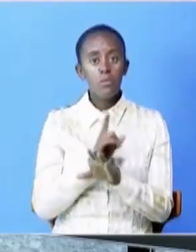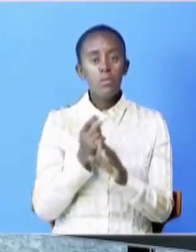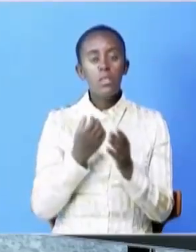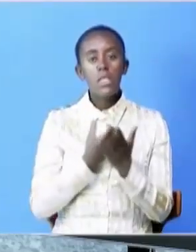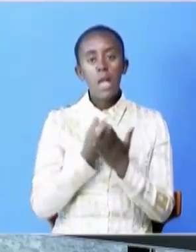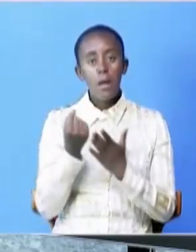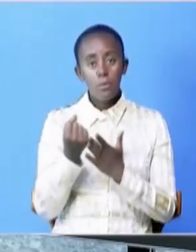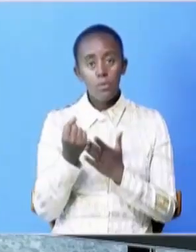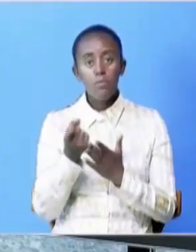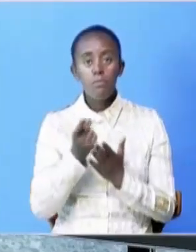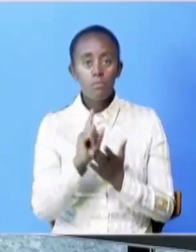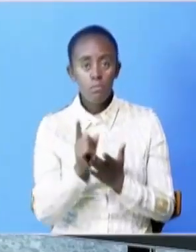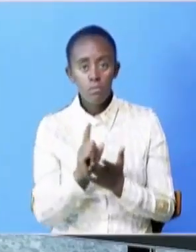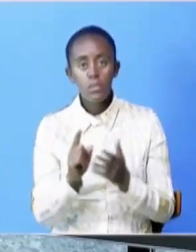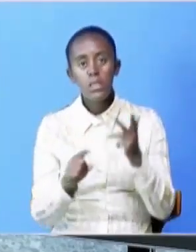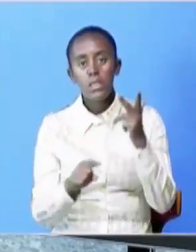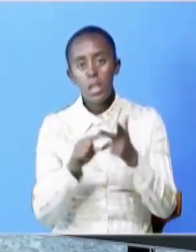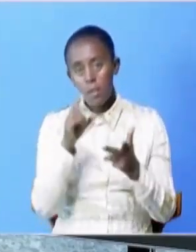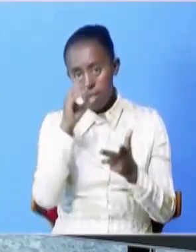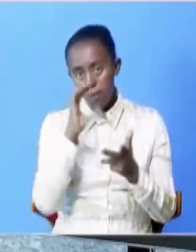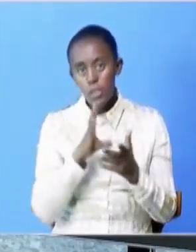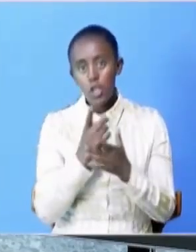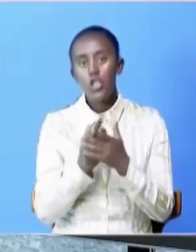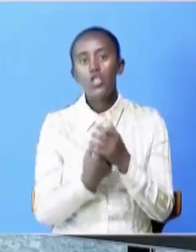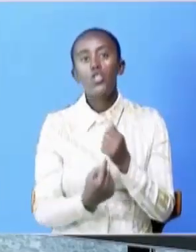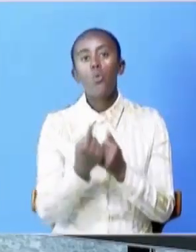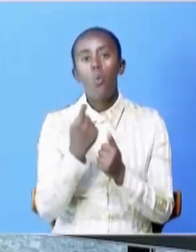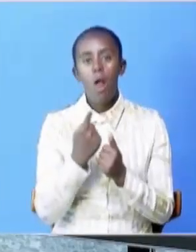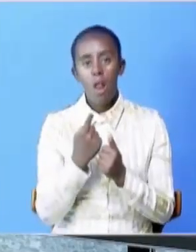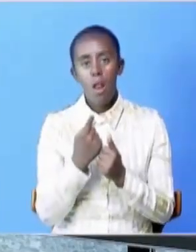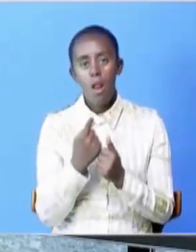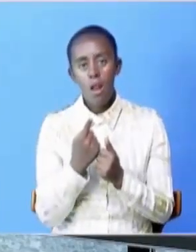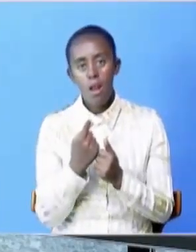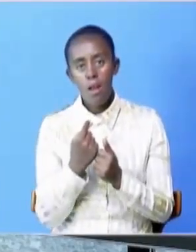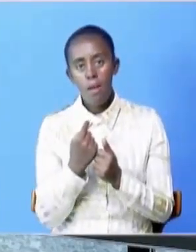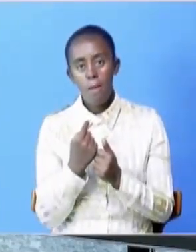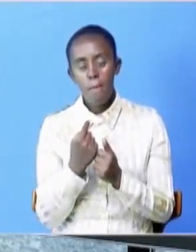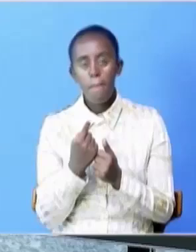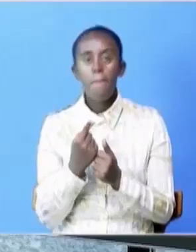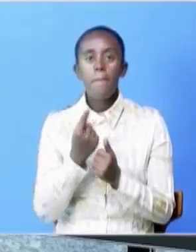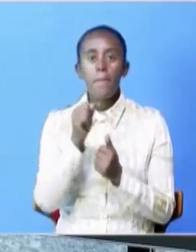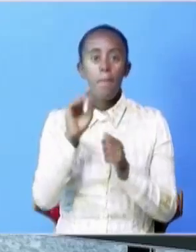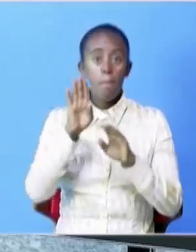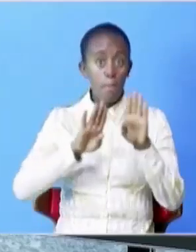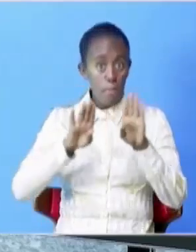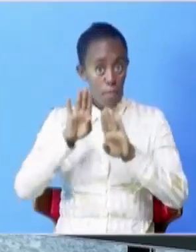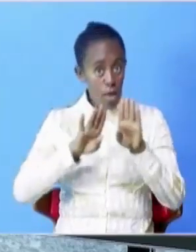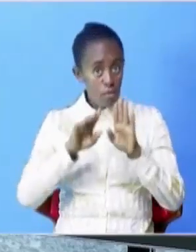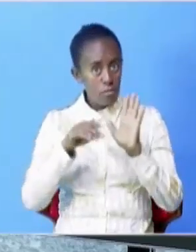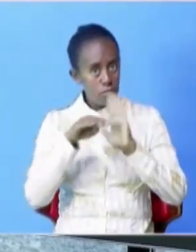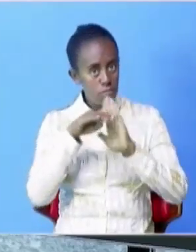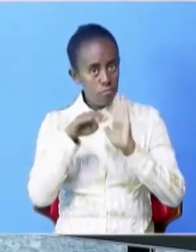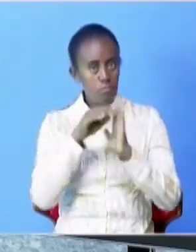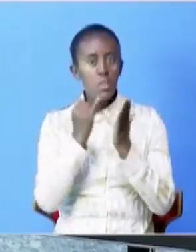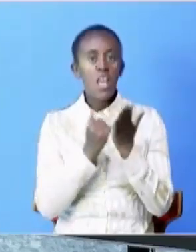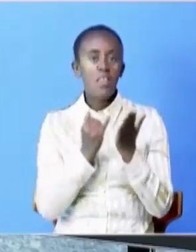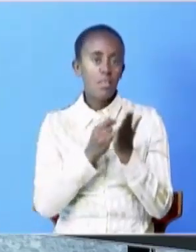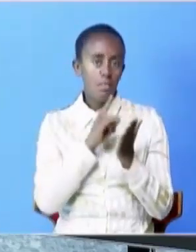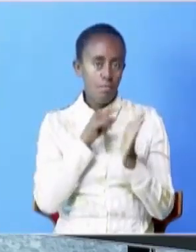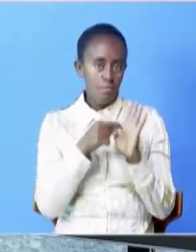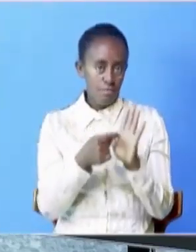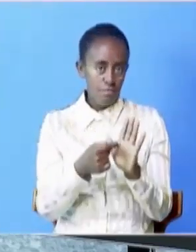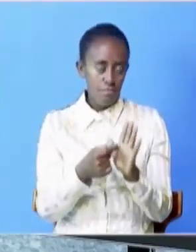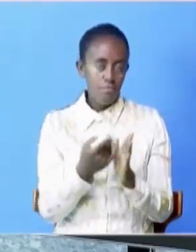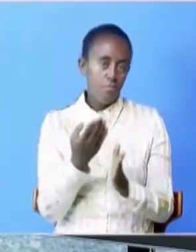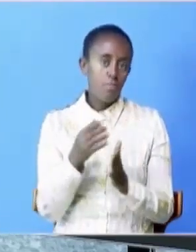subject, is a third person singular. If you say here, if the bus it represents it. Again,